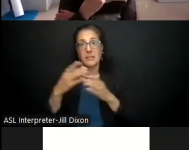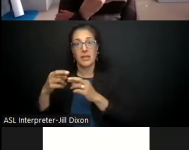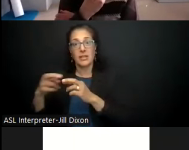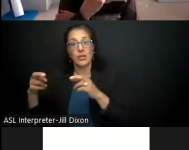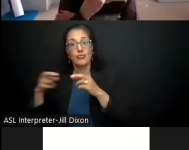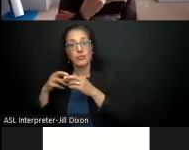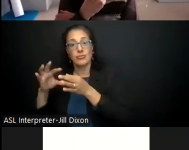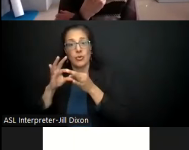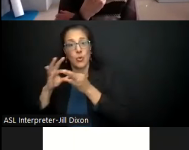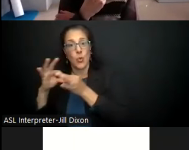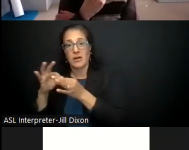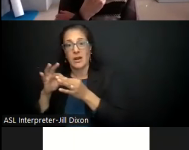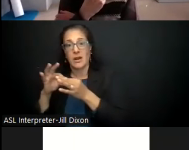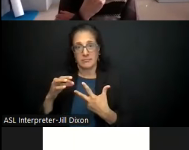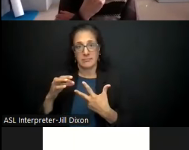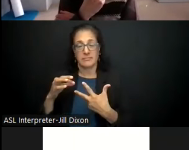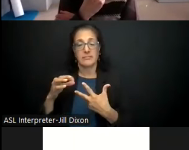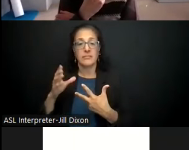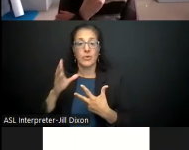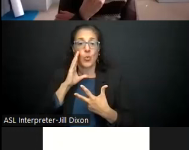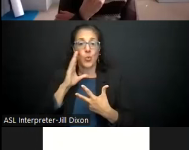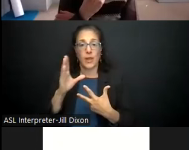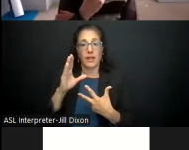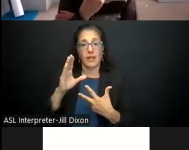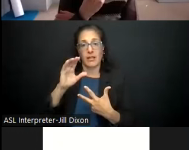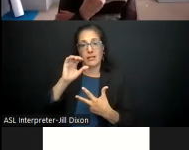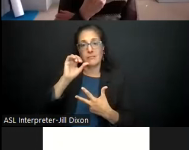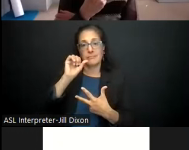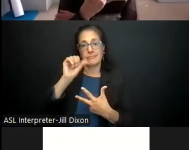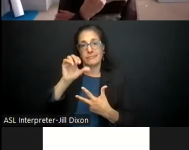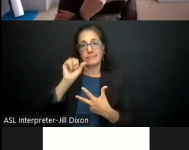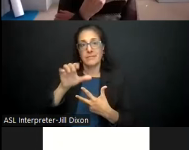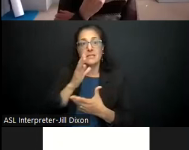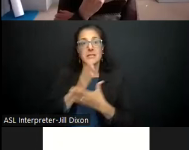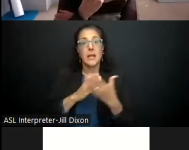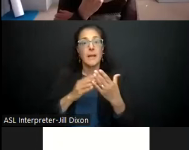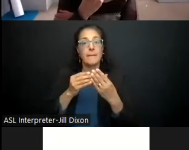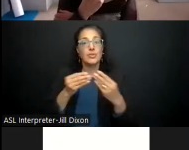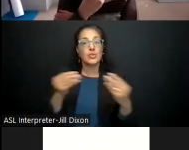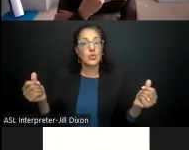we're going to present some solutions that